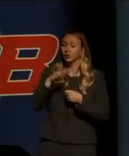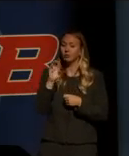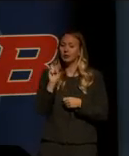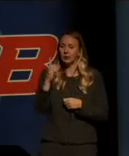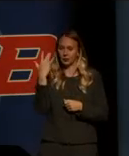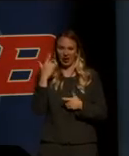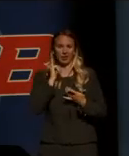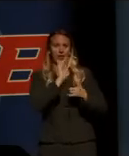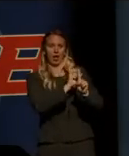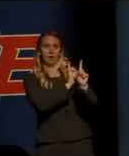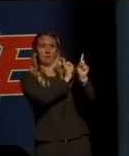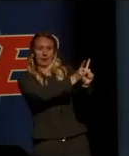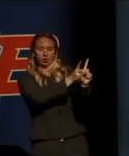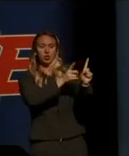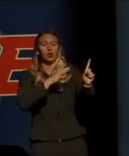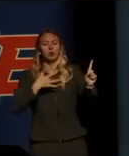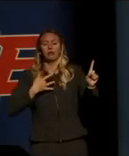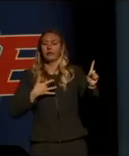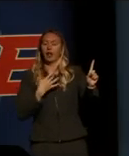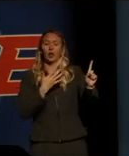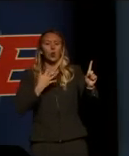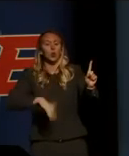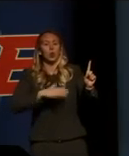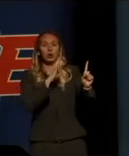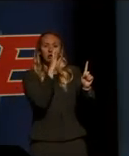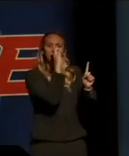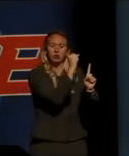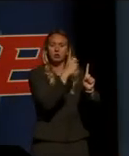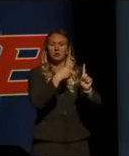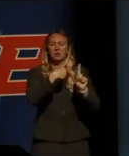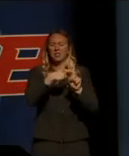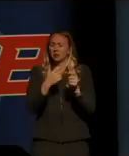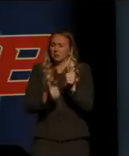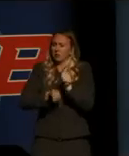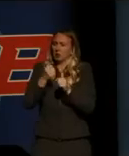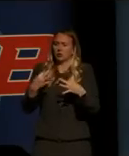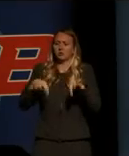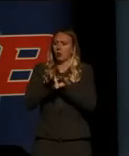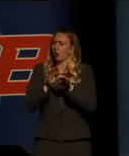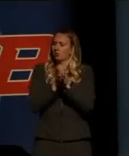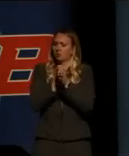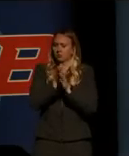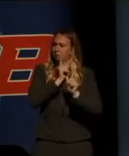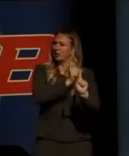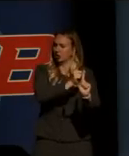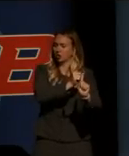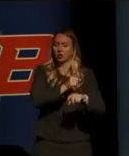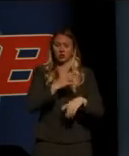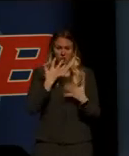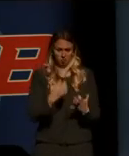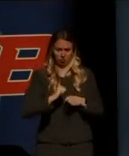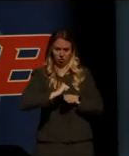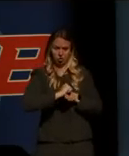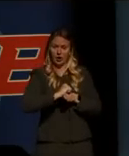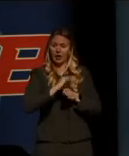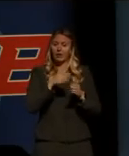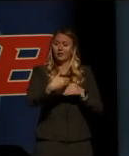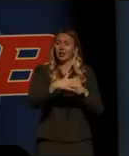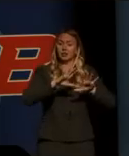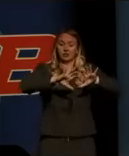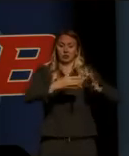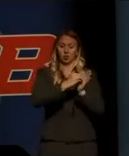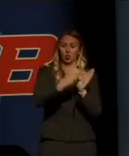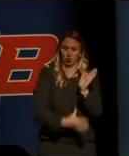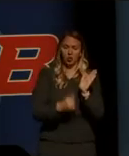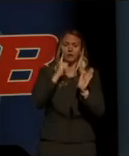School of Public Service is compelling and more important than ever, to train our students to be the next generation of innovative